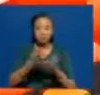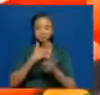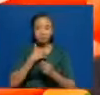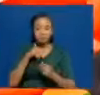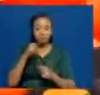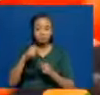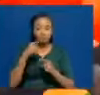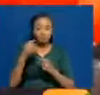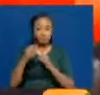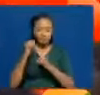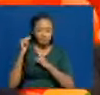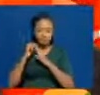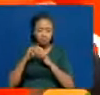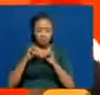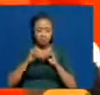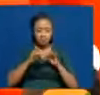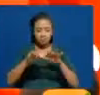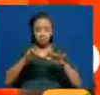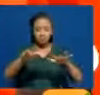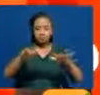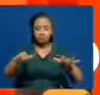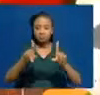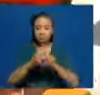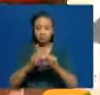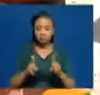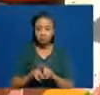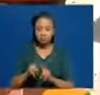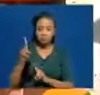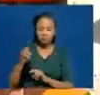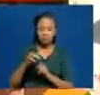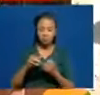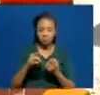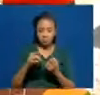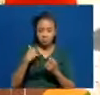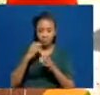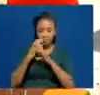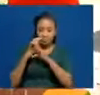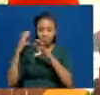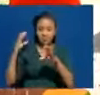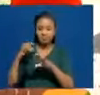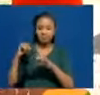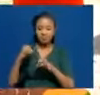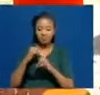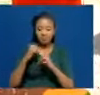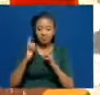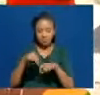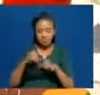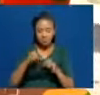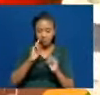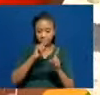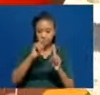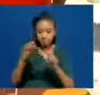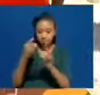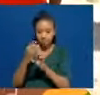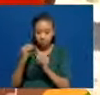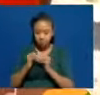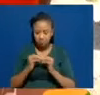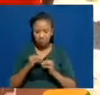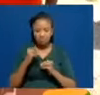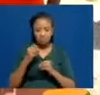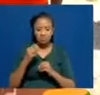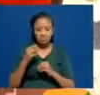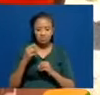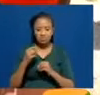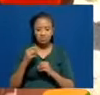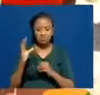the grassroots. Now, speaking at the launch of the Airtel customer care on wheels bus at Kondele market in Kisumu, customer experience director